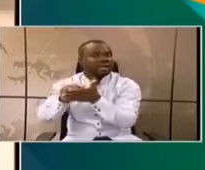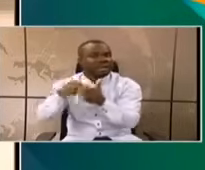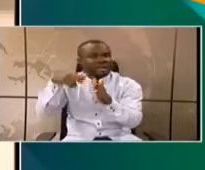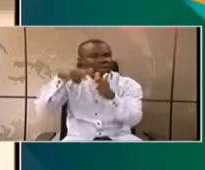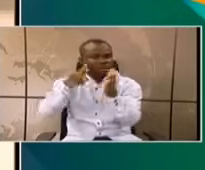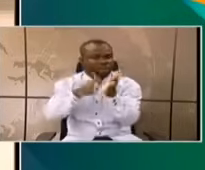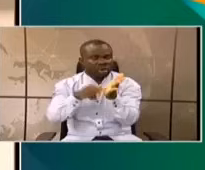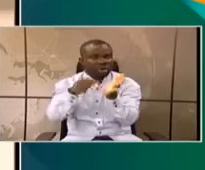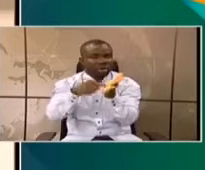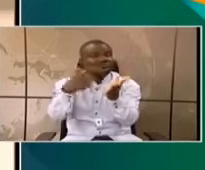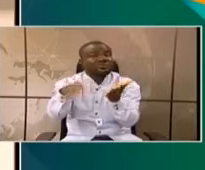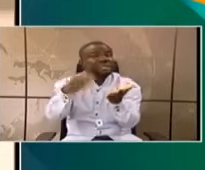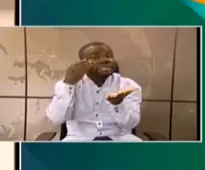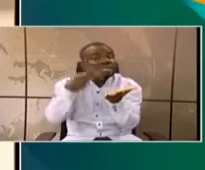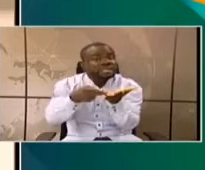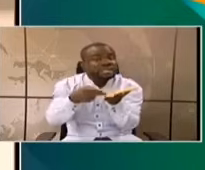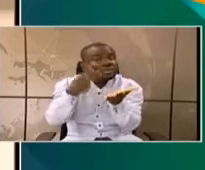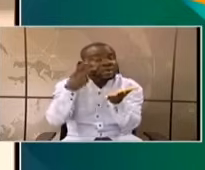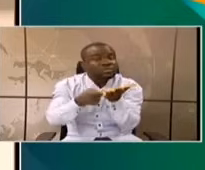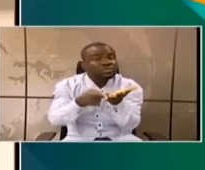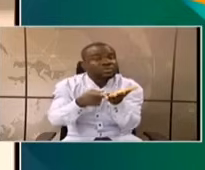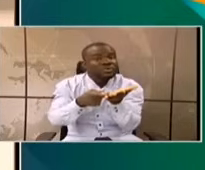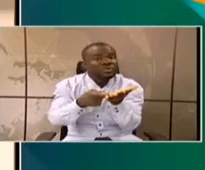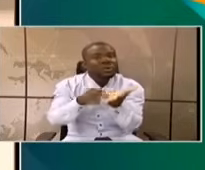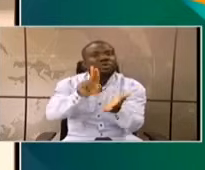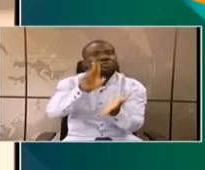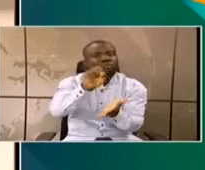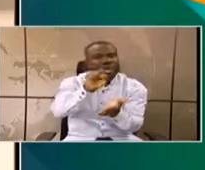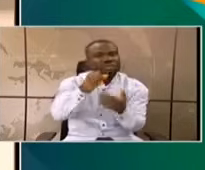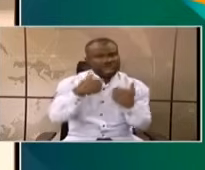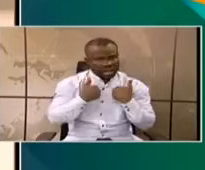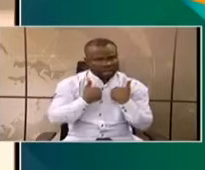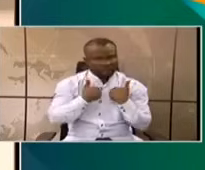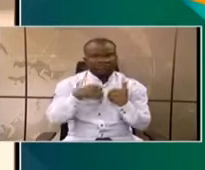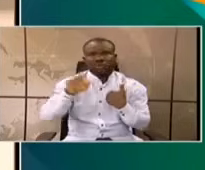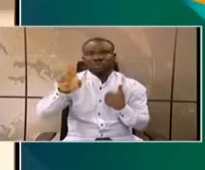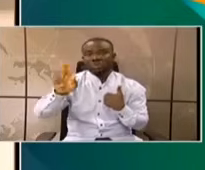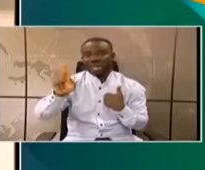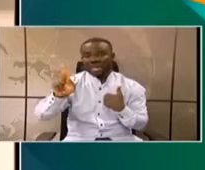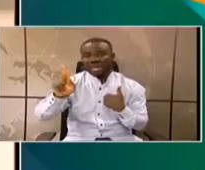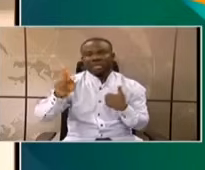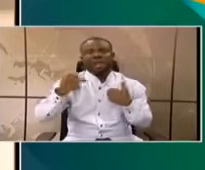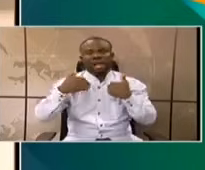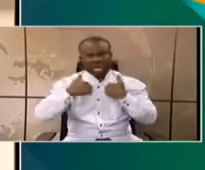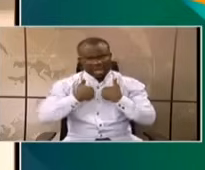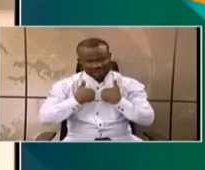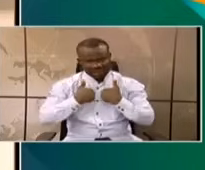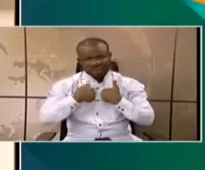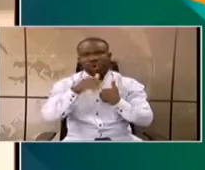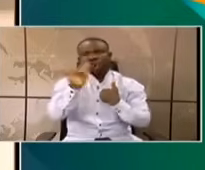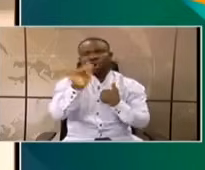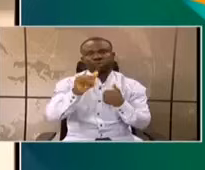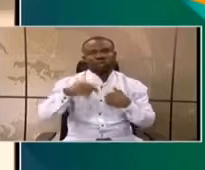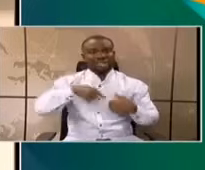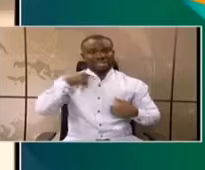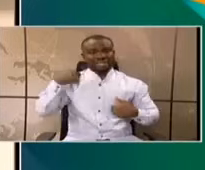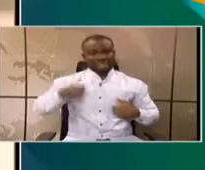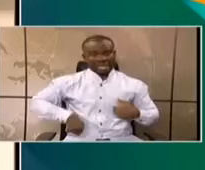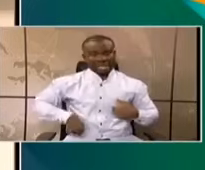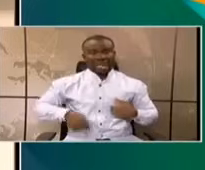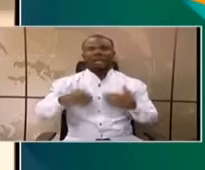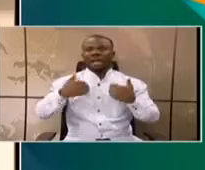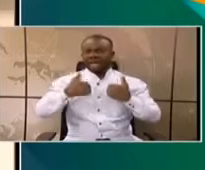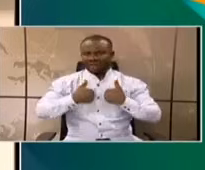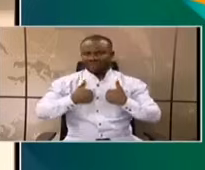U.S. will report on Galamsey. U.K. will report on Galamsey. China will report on Galamsey.